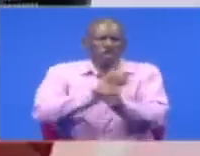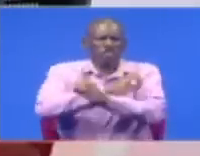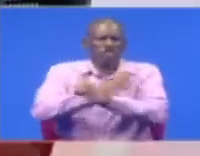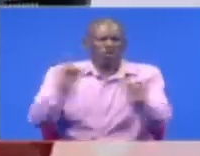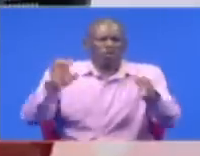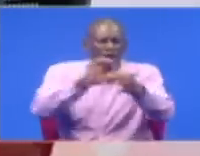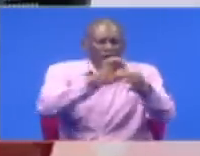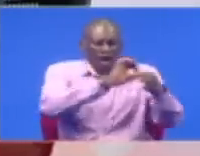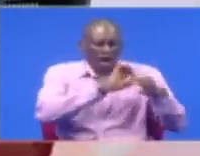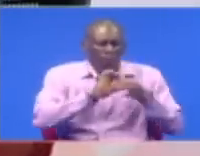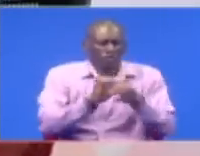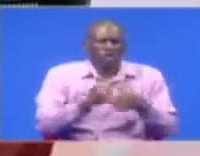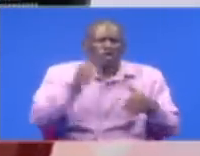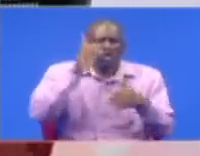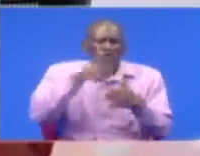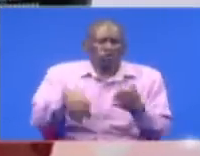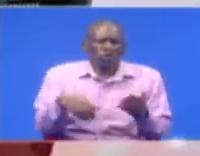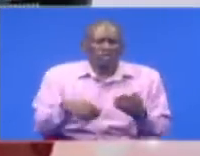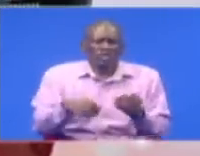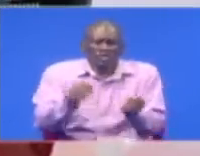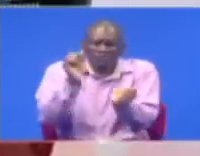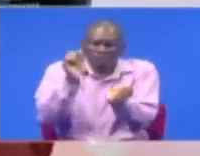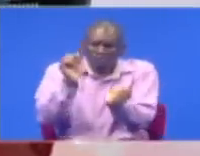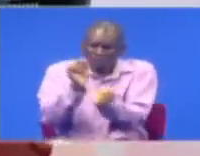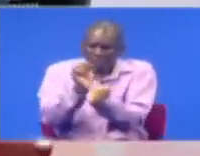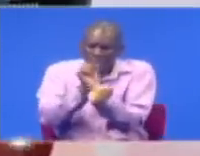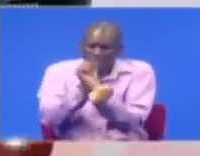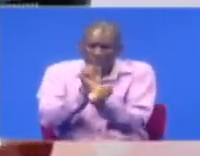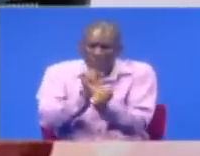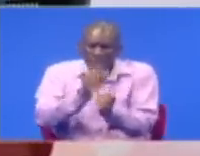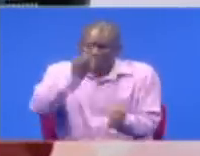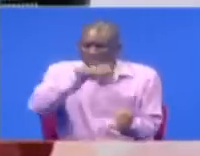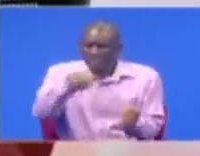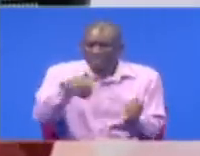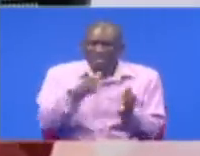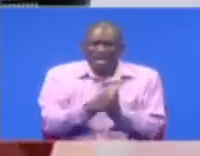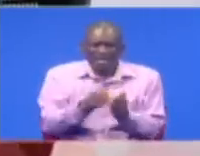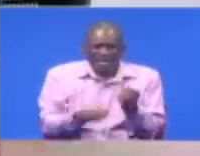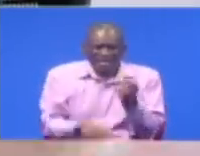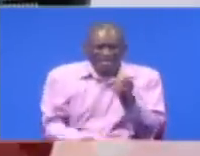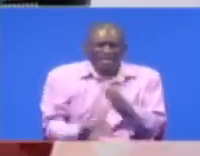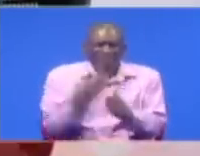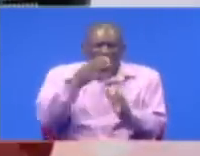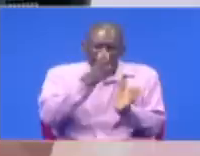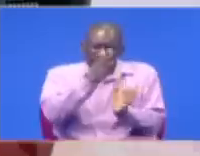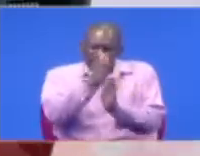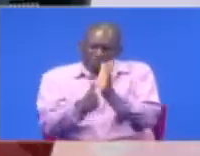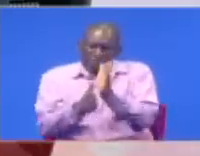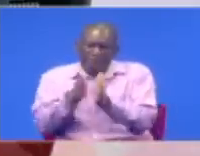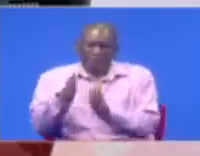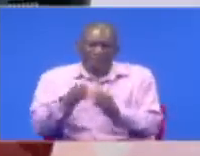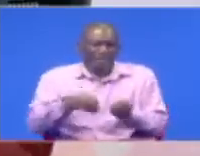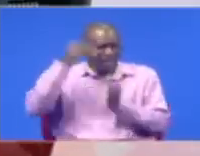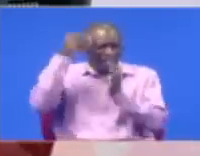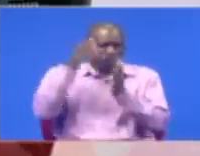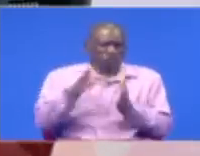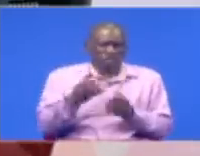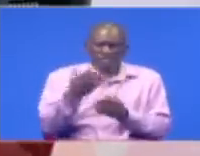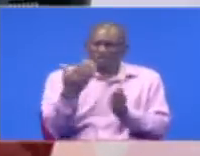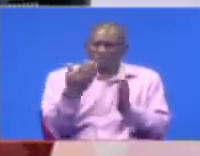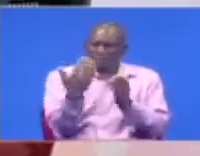harmony in what is a disciplinary offense. And I crafted a student